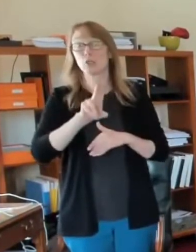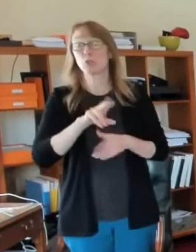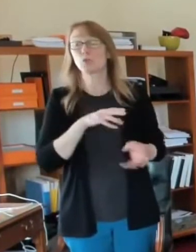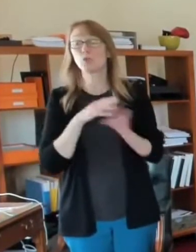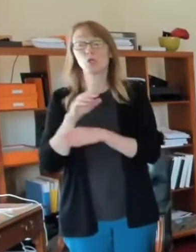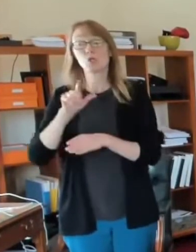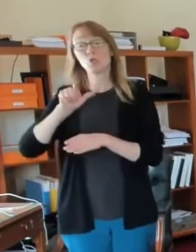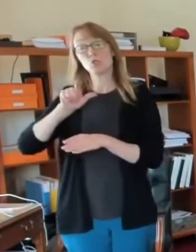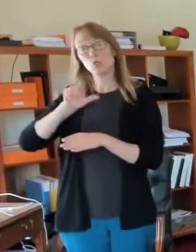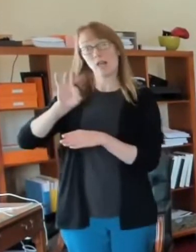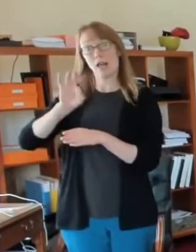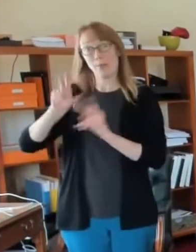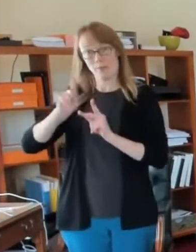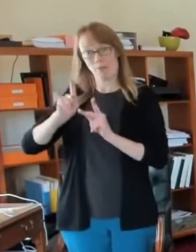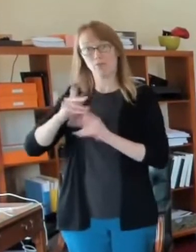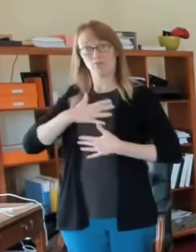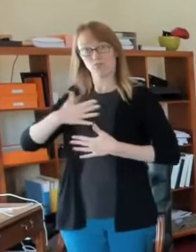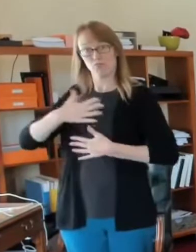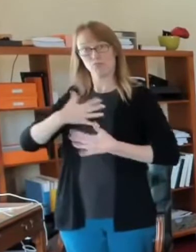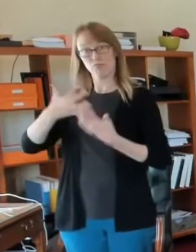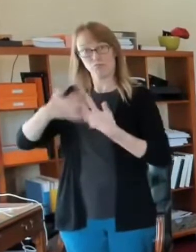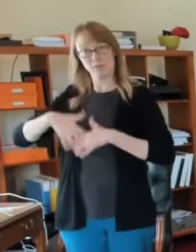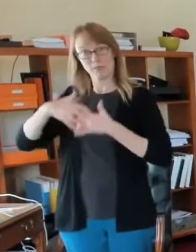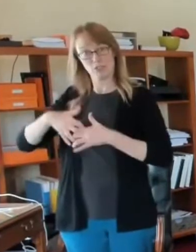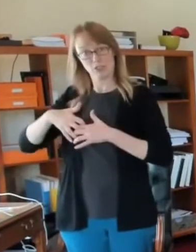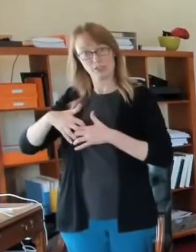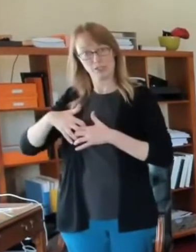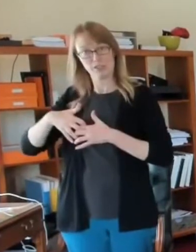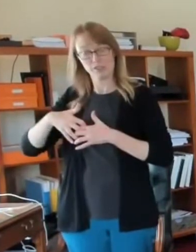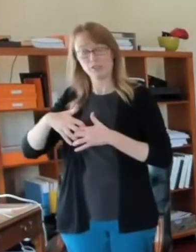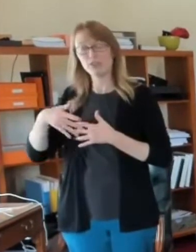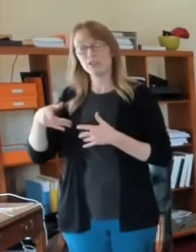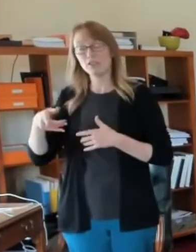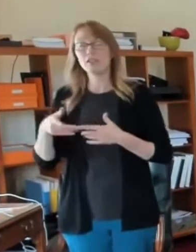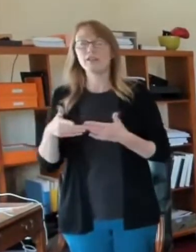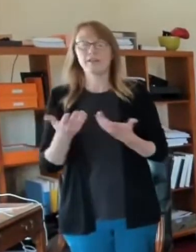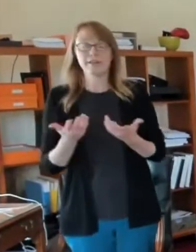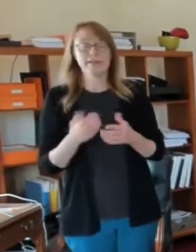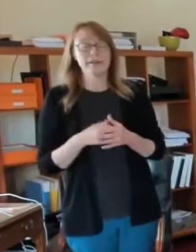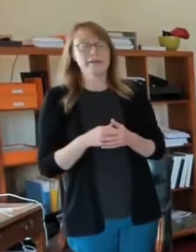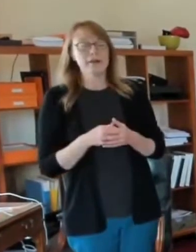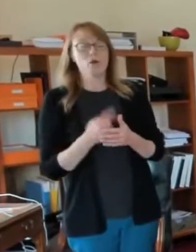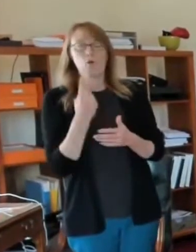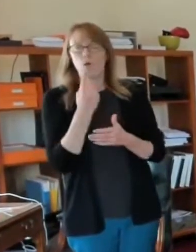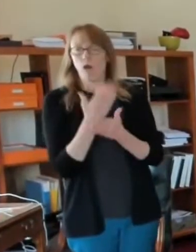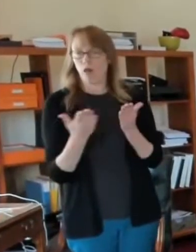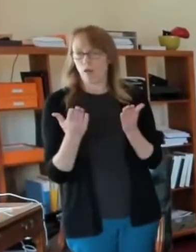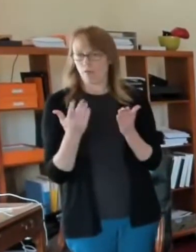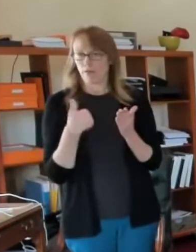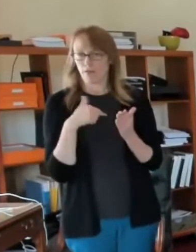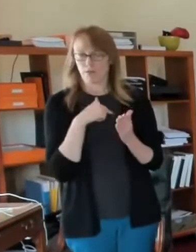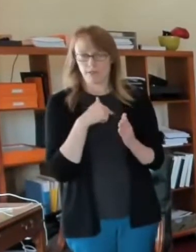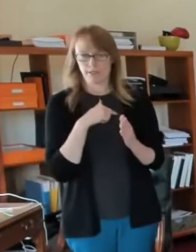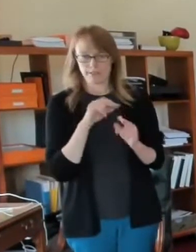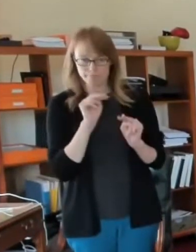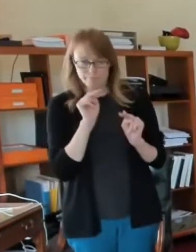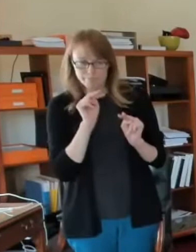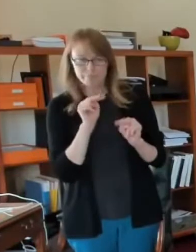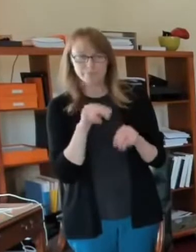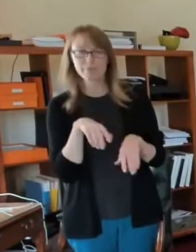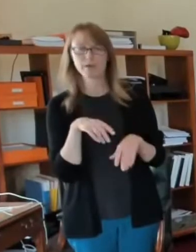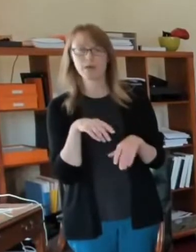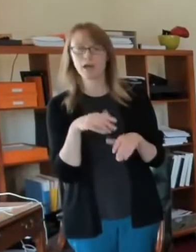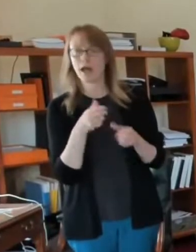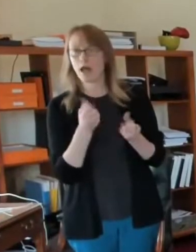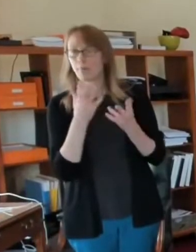on ventilators, all with confirmed cases. Now, one of the things that you know we're really watching is how many people are admitted to the hospital each